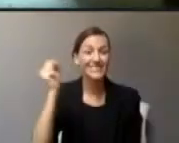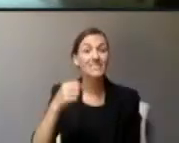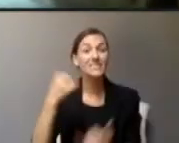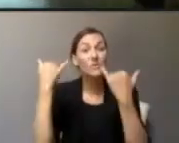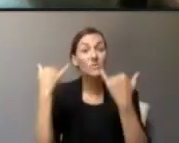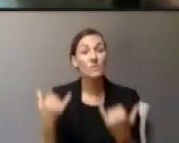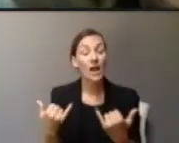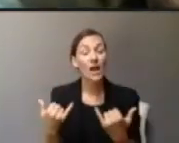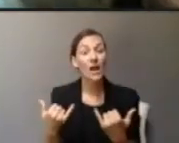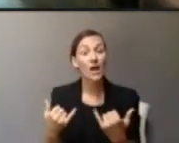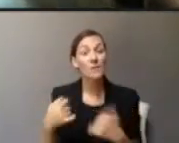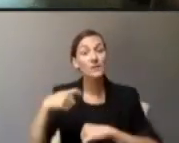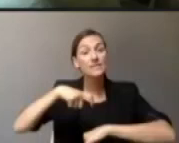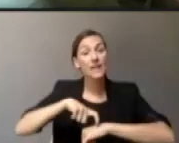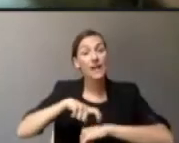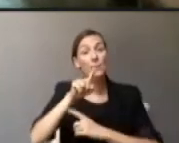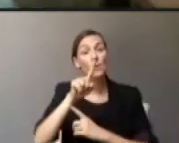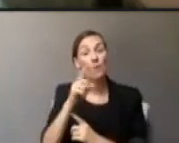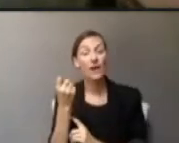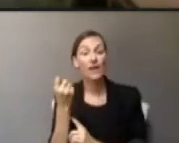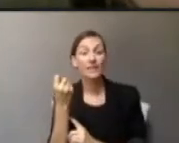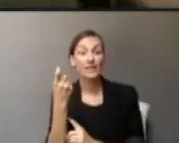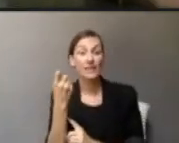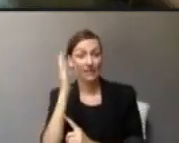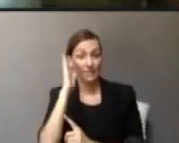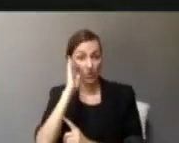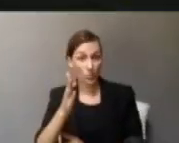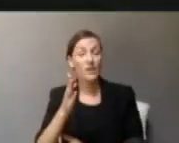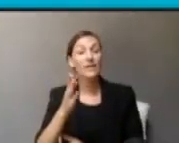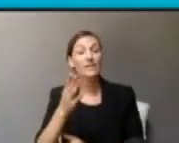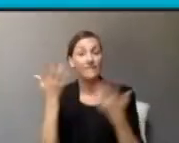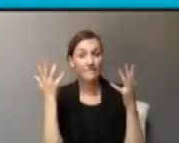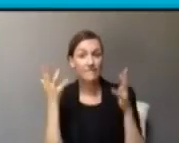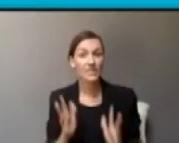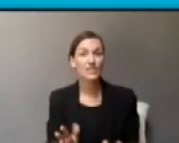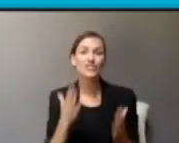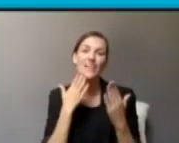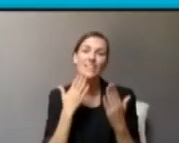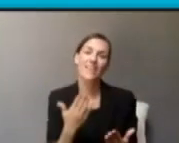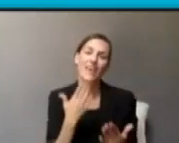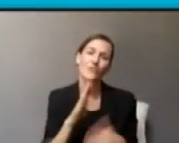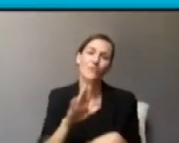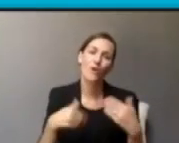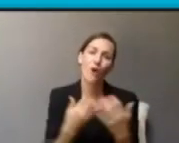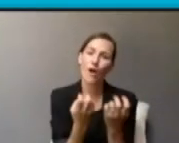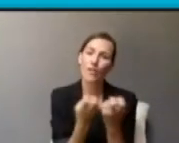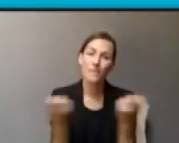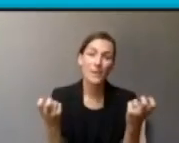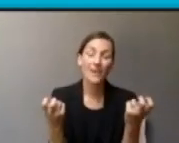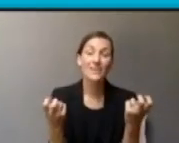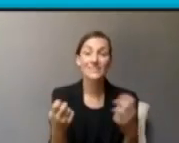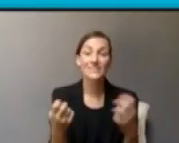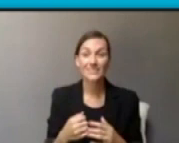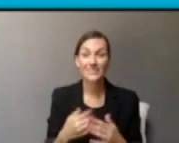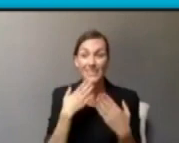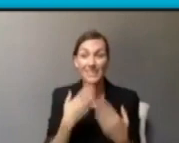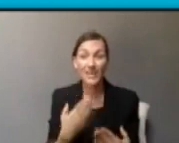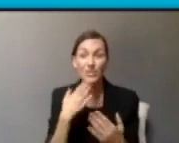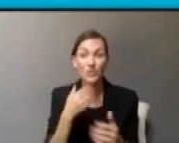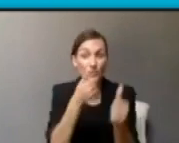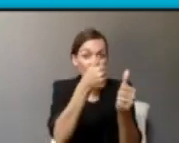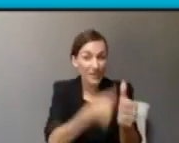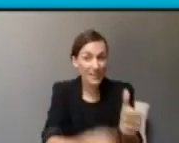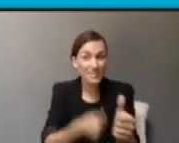at 1:11 and we're going to wrap up. Thank you to all of our panelists, and thank you to each